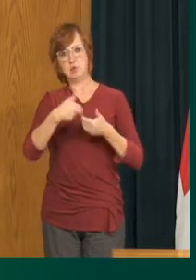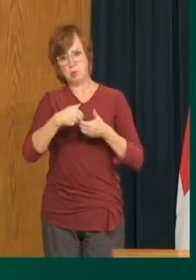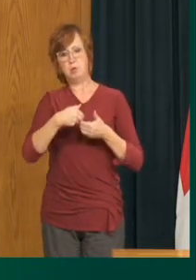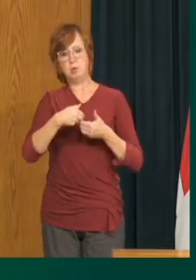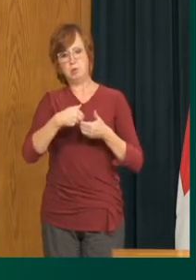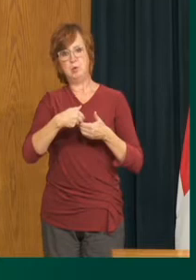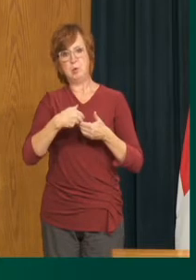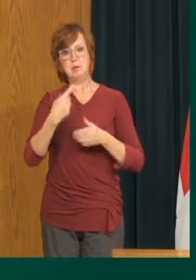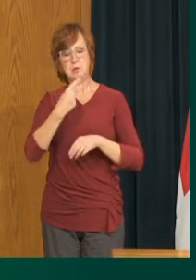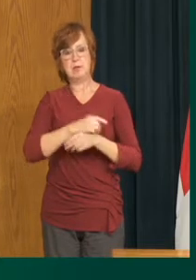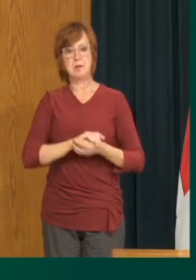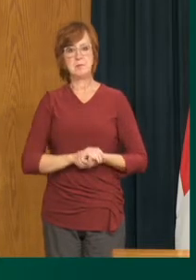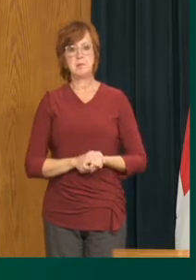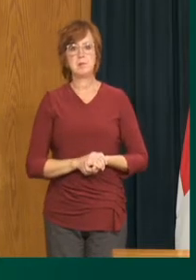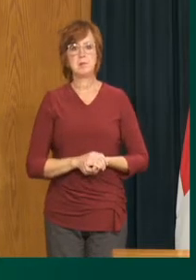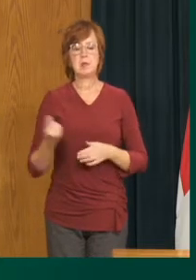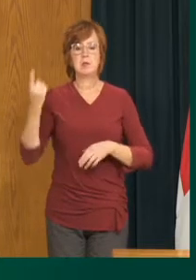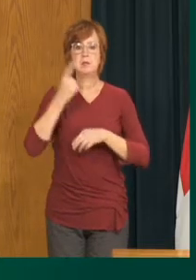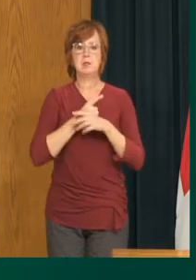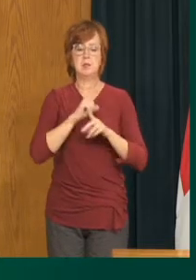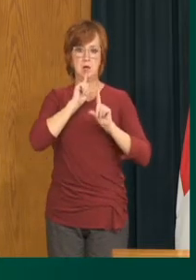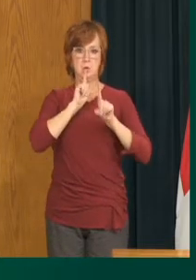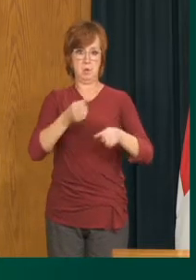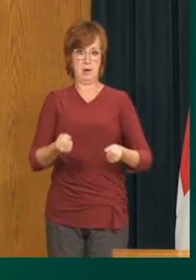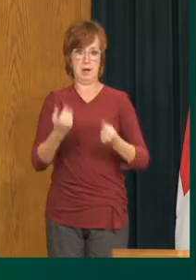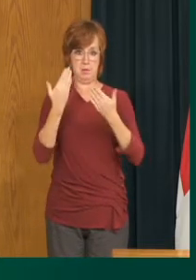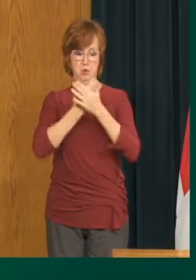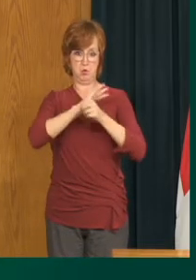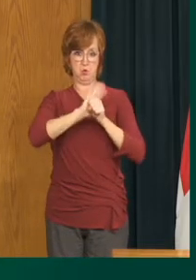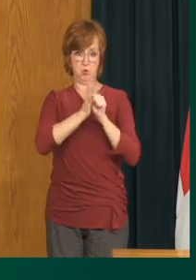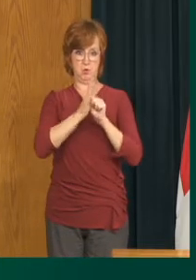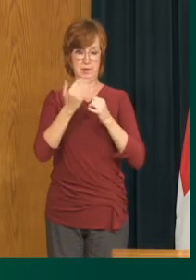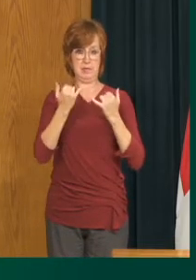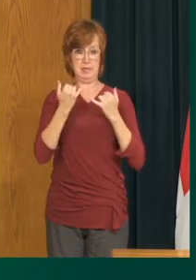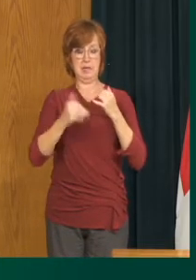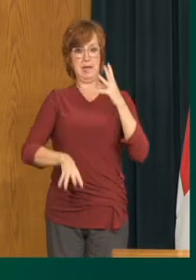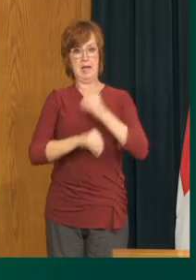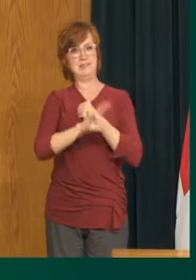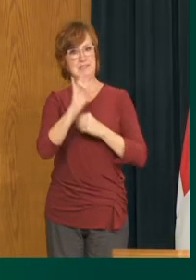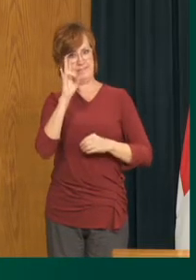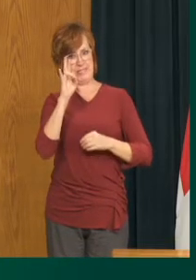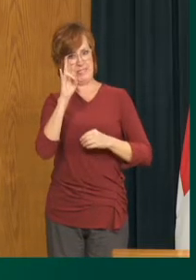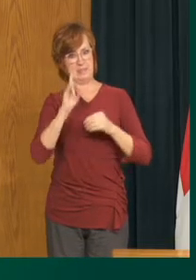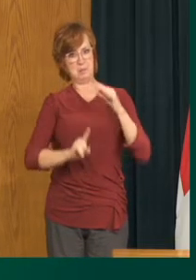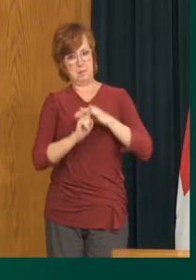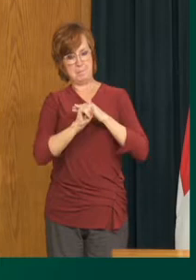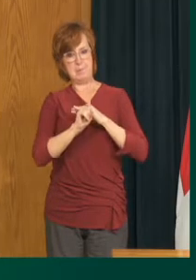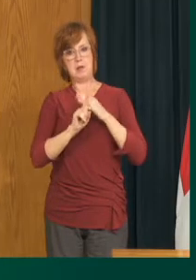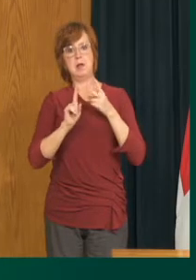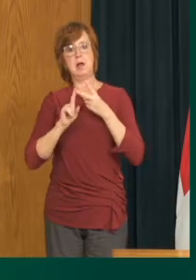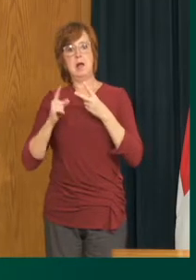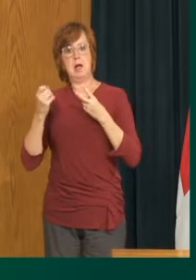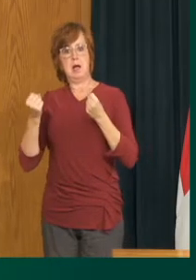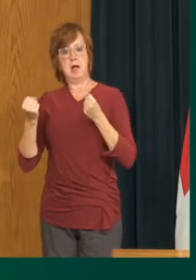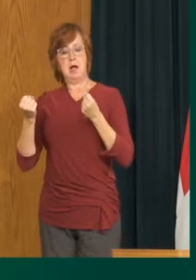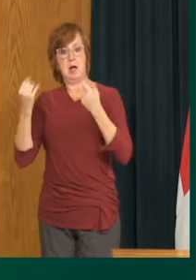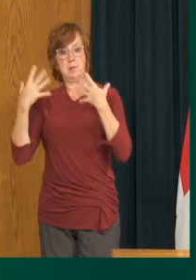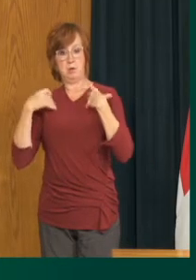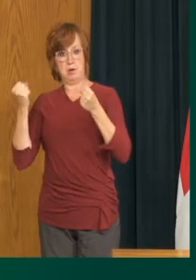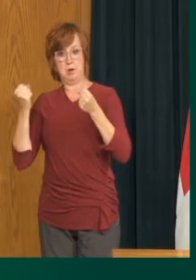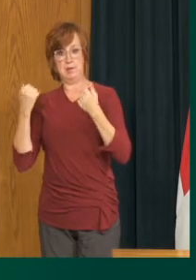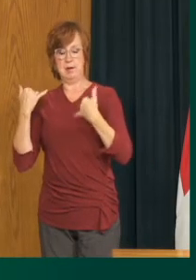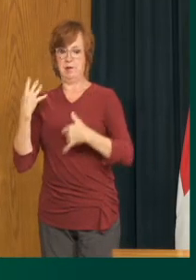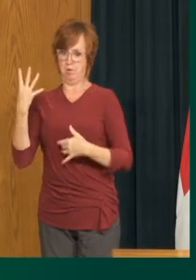today. Today we're reporting 7 new additional cases and 4 more recoveries in Saskatchewan, and this means that we are now